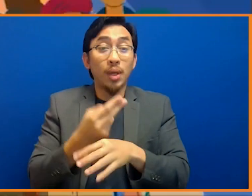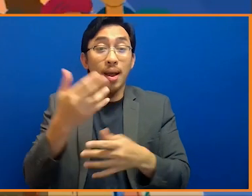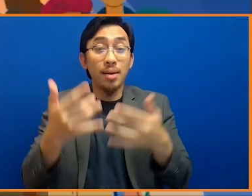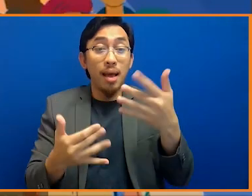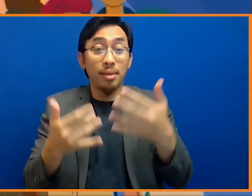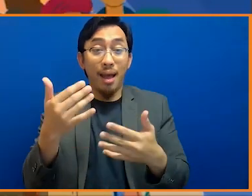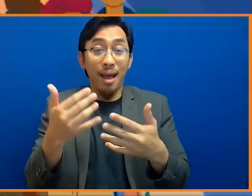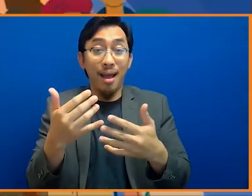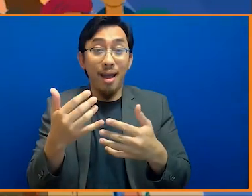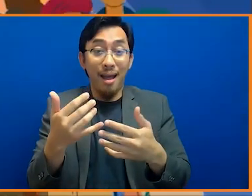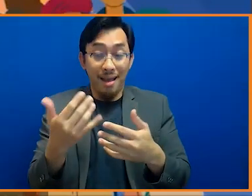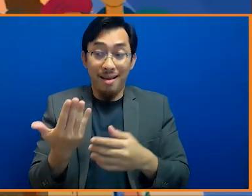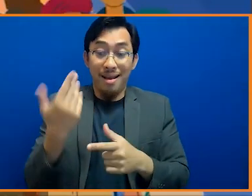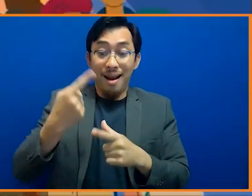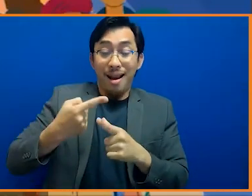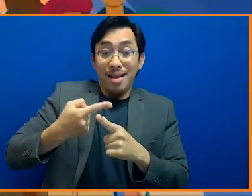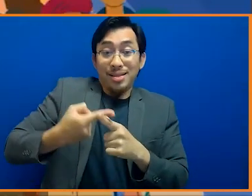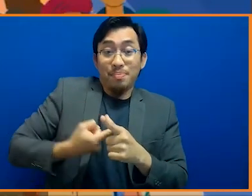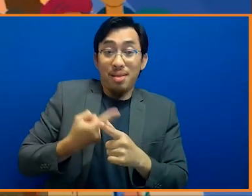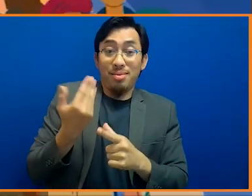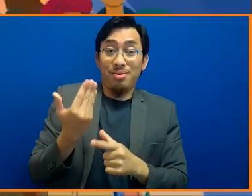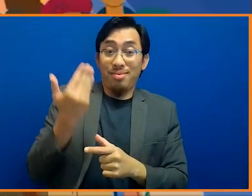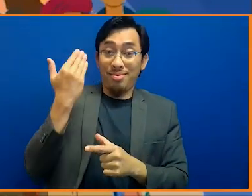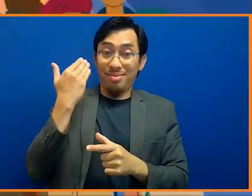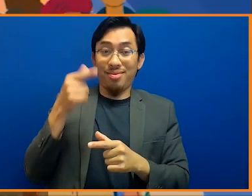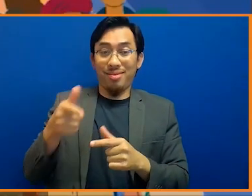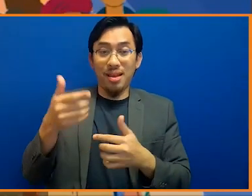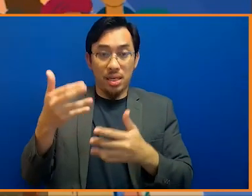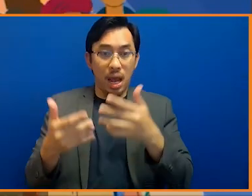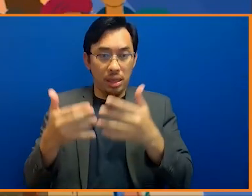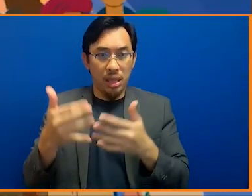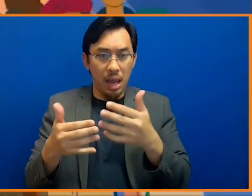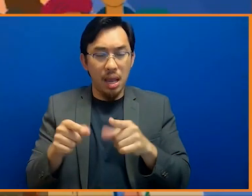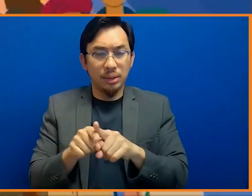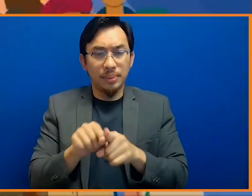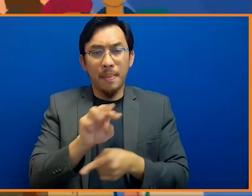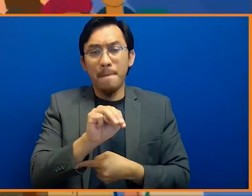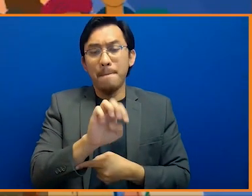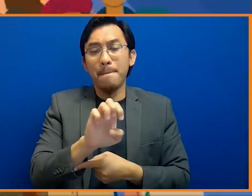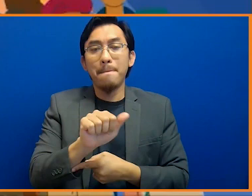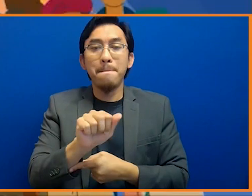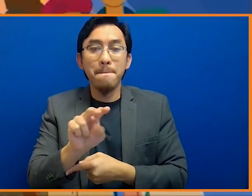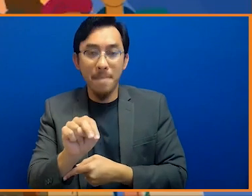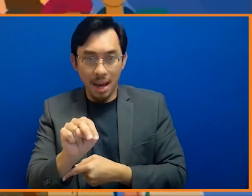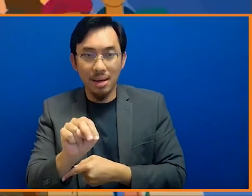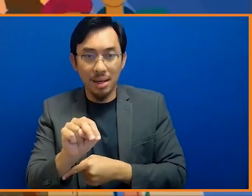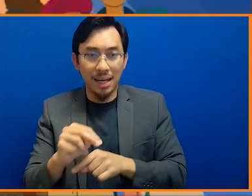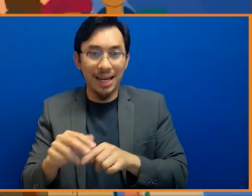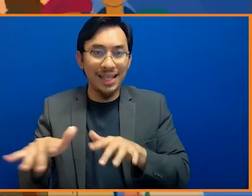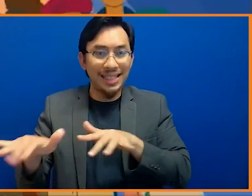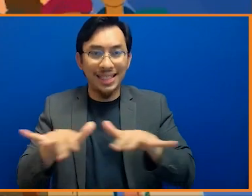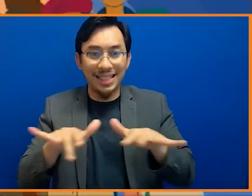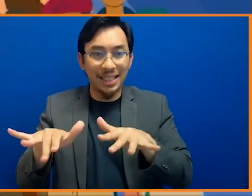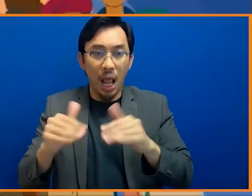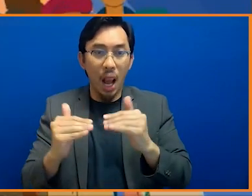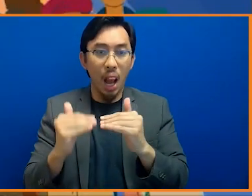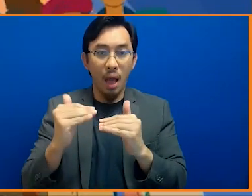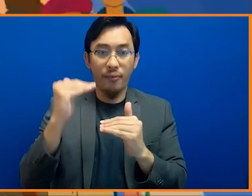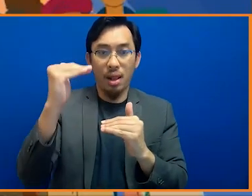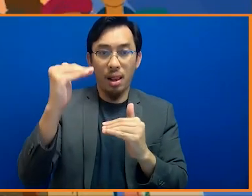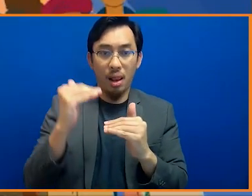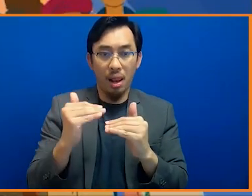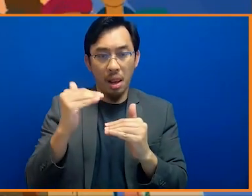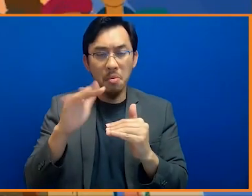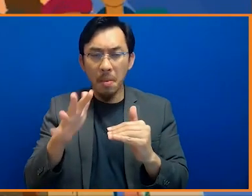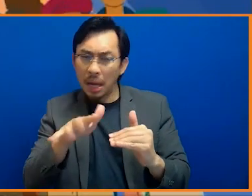least 1 month data to have that kind of mean sea level. Mean assuming that